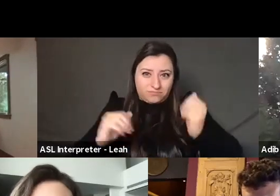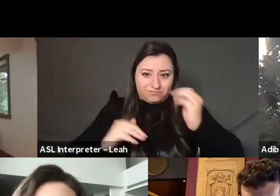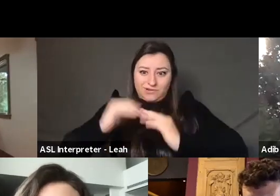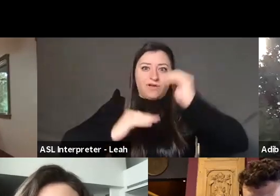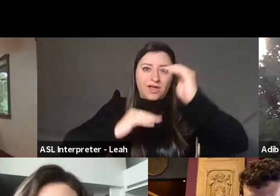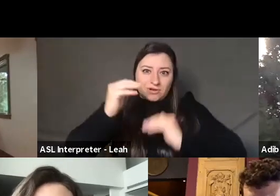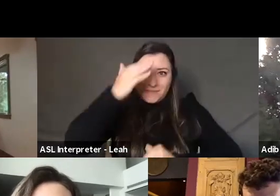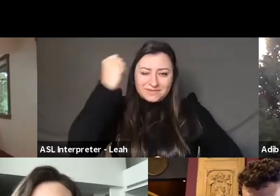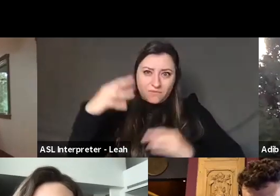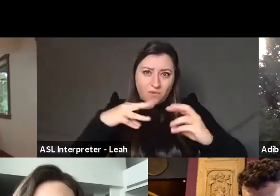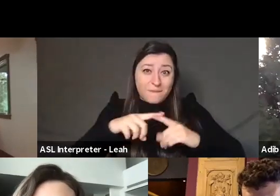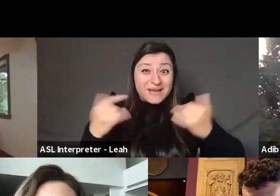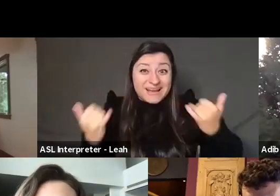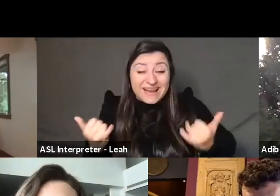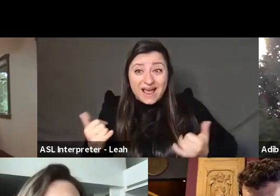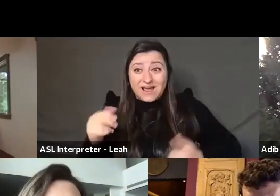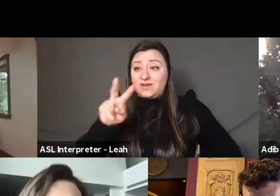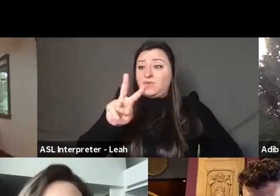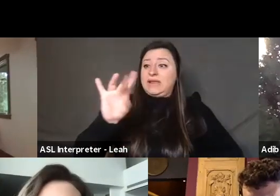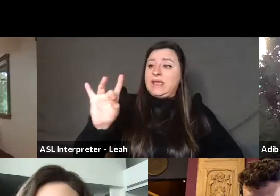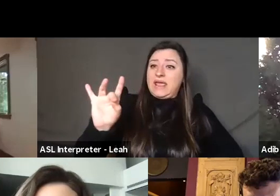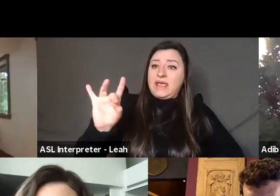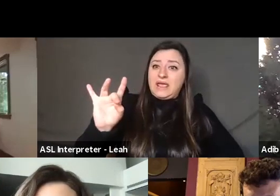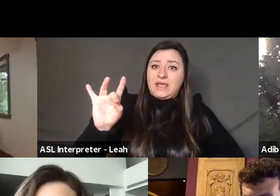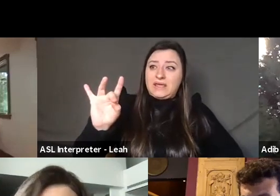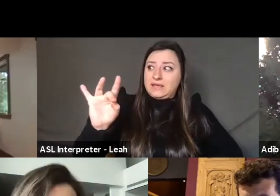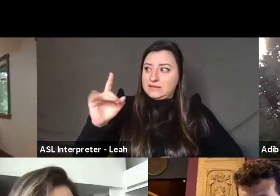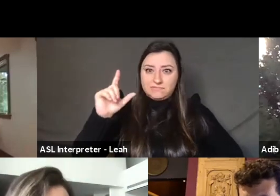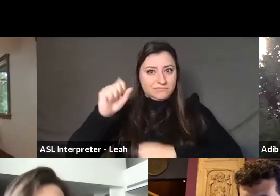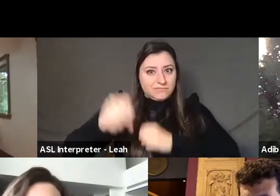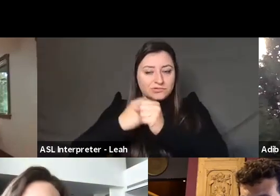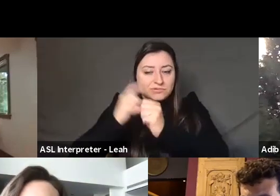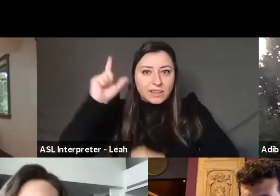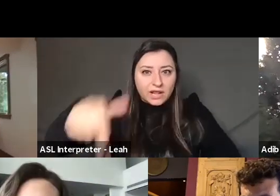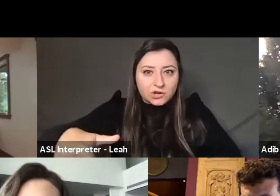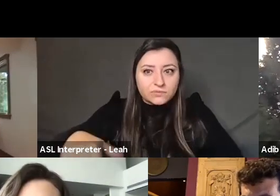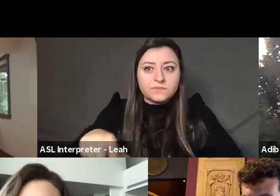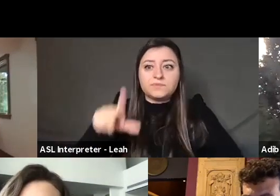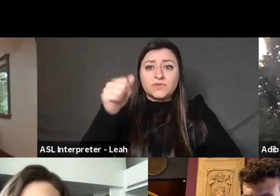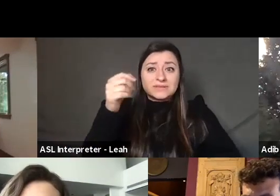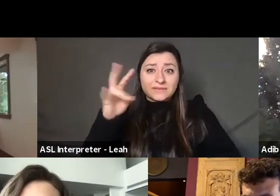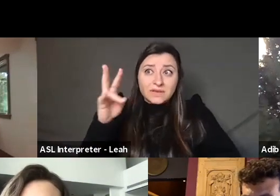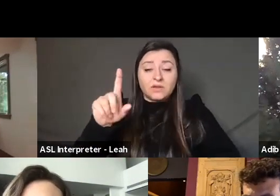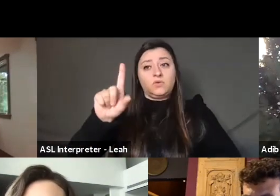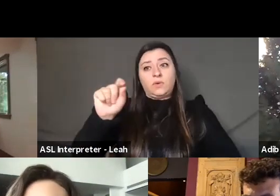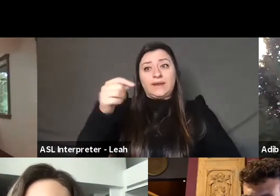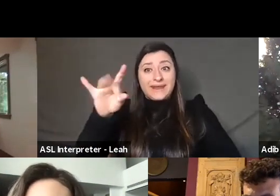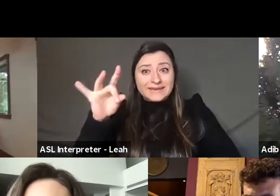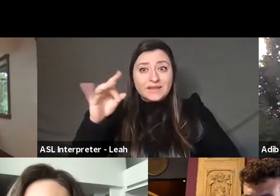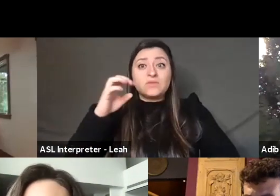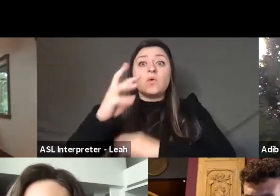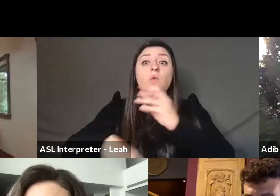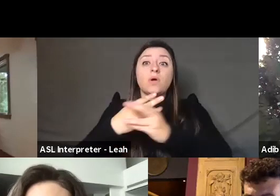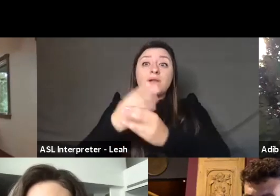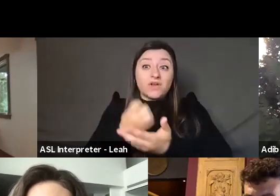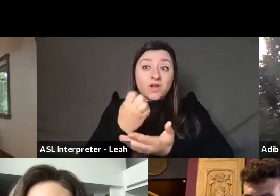guess what? 28 whopping years later, in 2017, 2018, the World Economic Forum